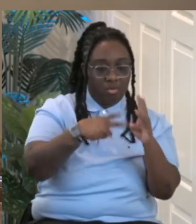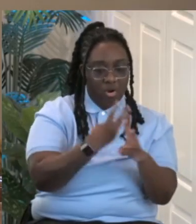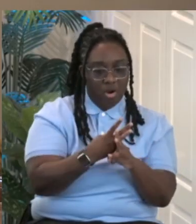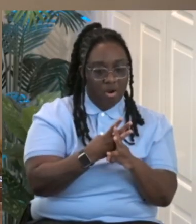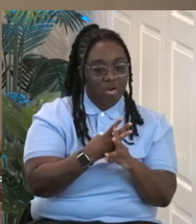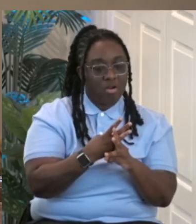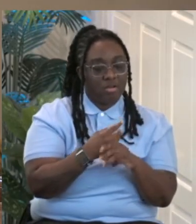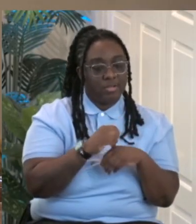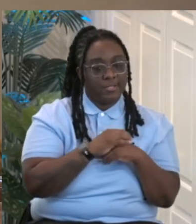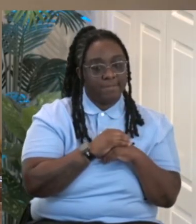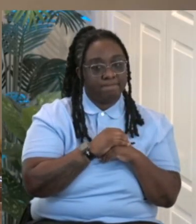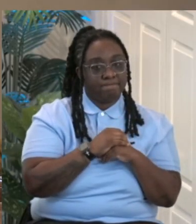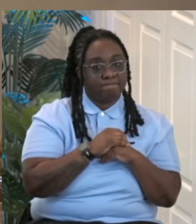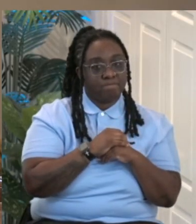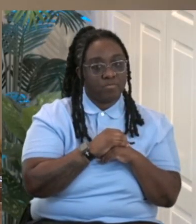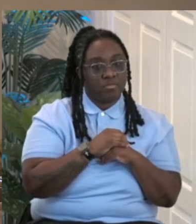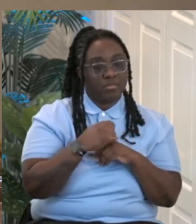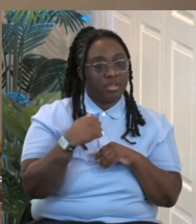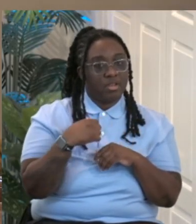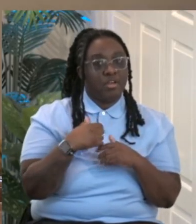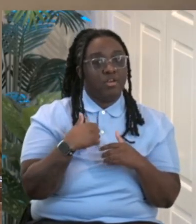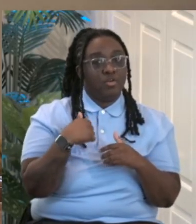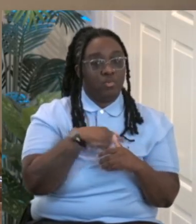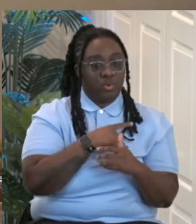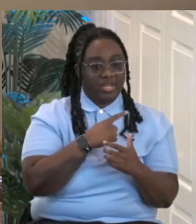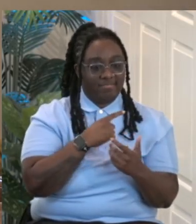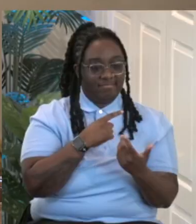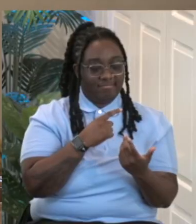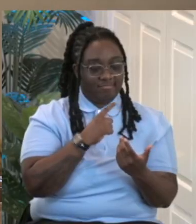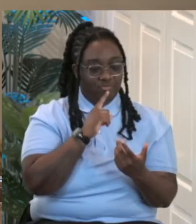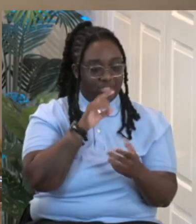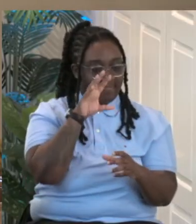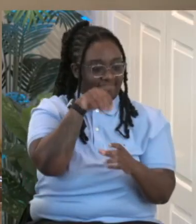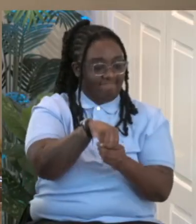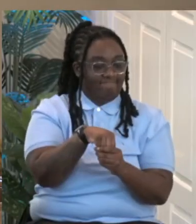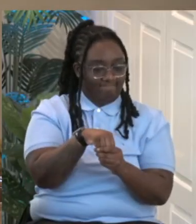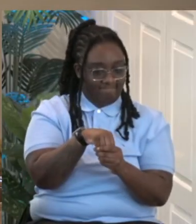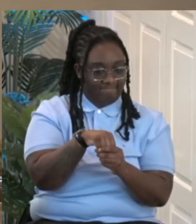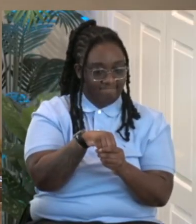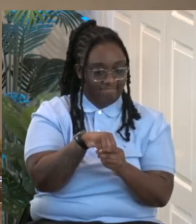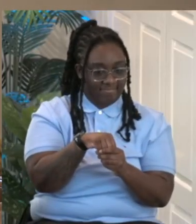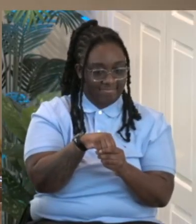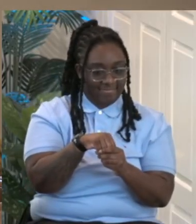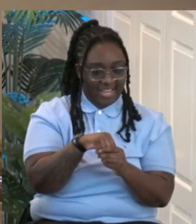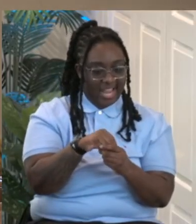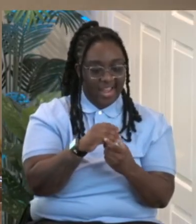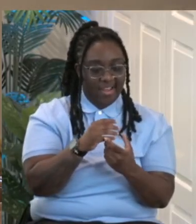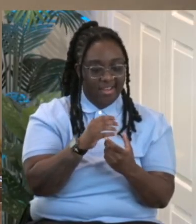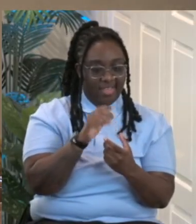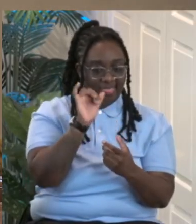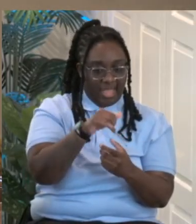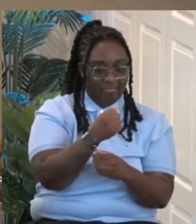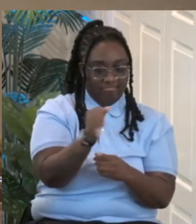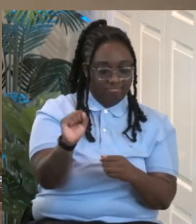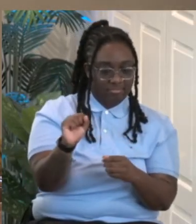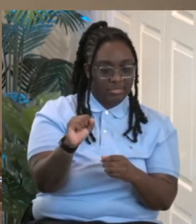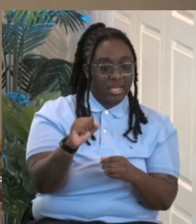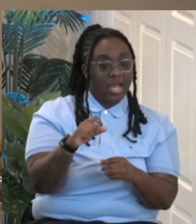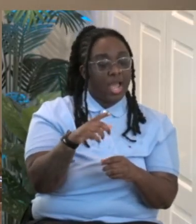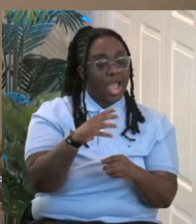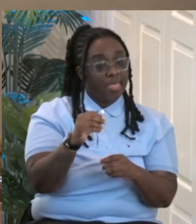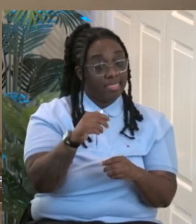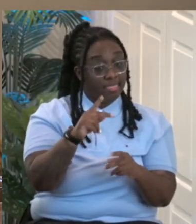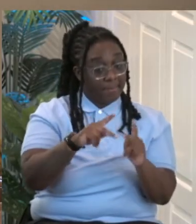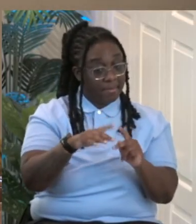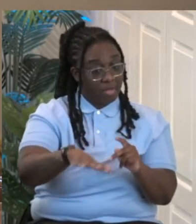us. So the people were who were picketing were very appreciative of us seminarians doing this. And